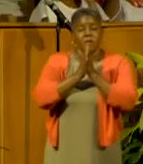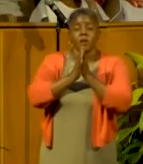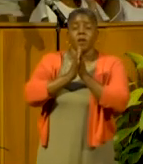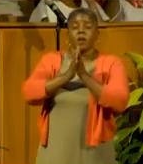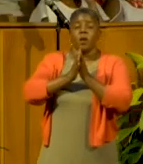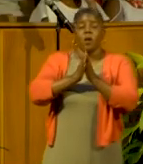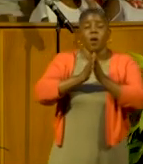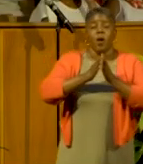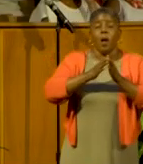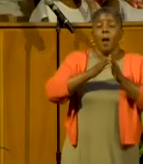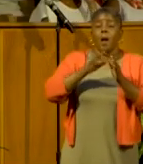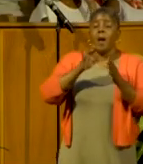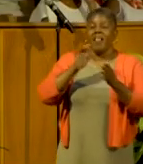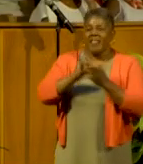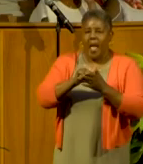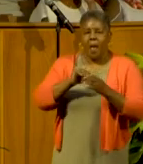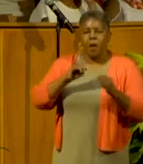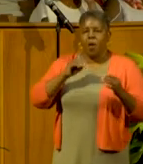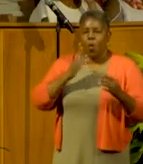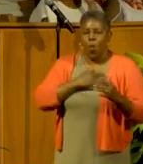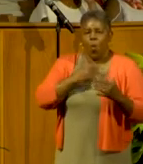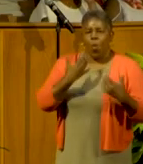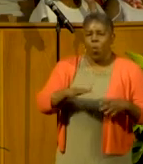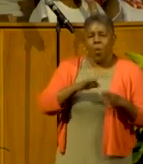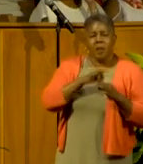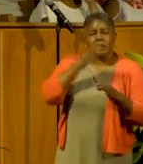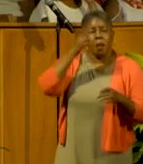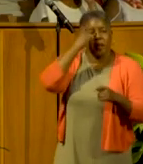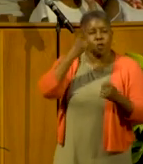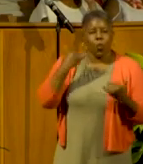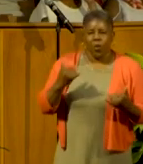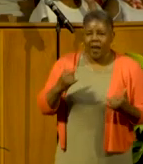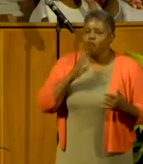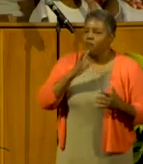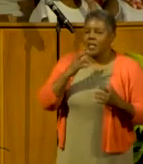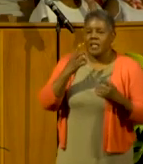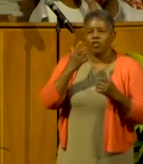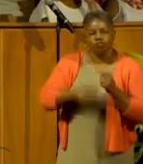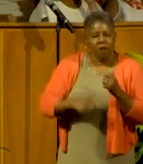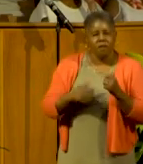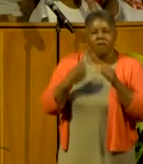That moves my spirit because I know we are in peril times.